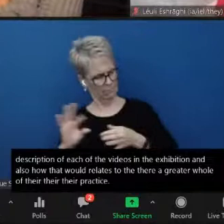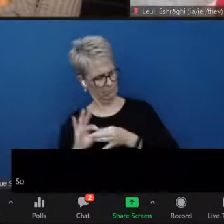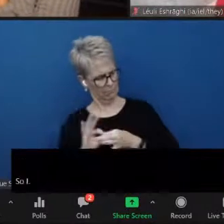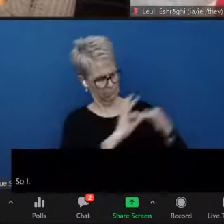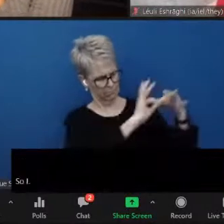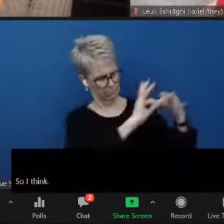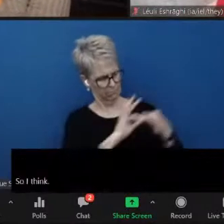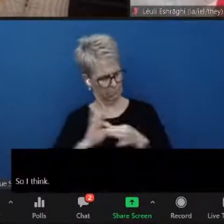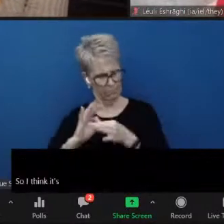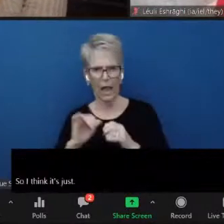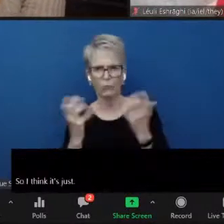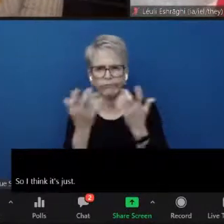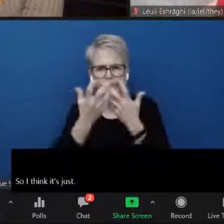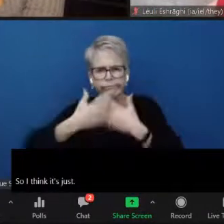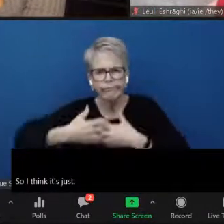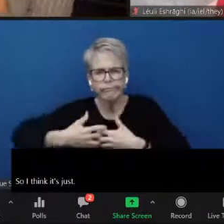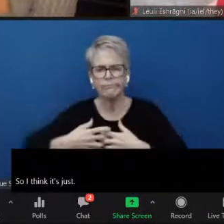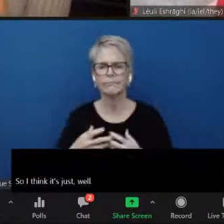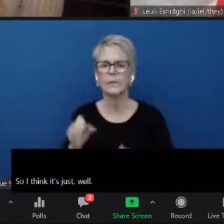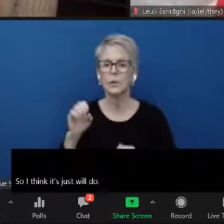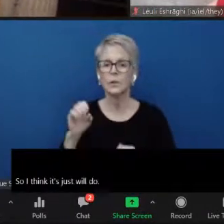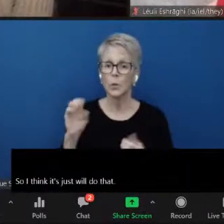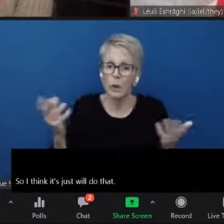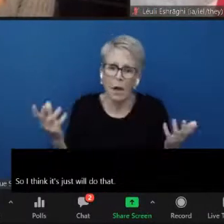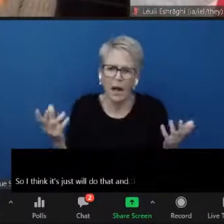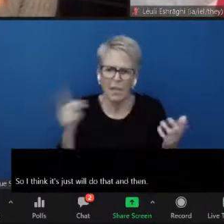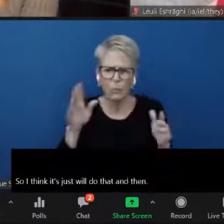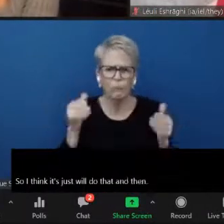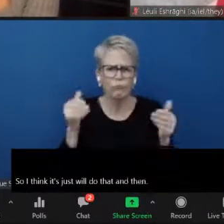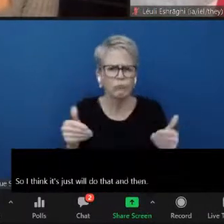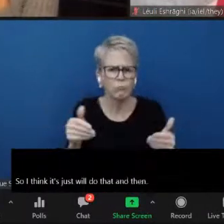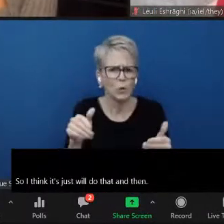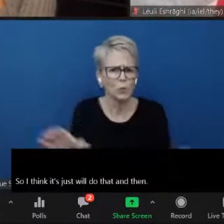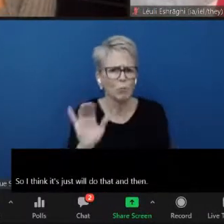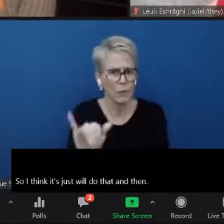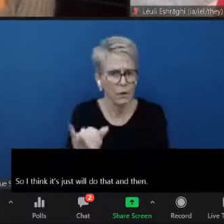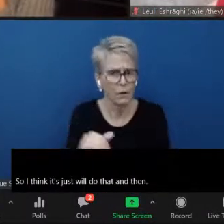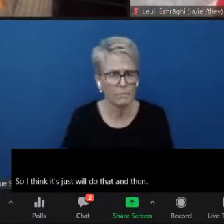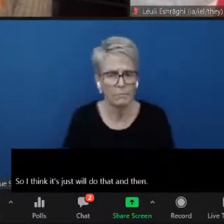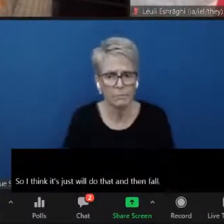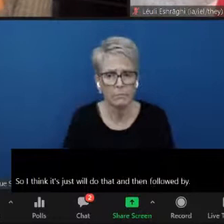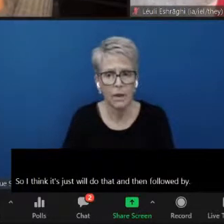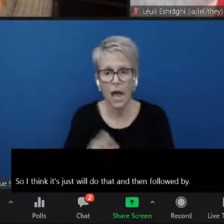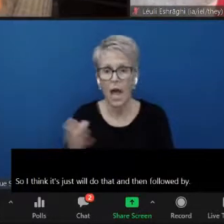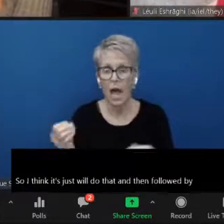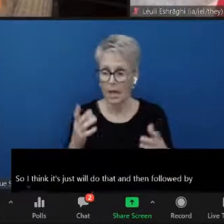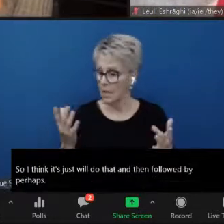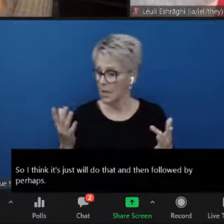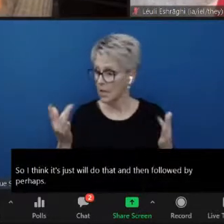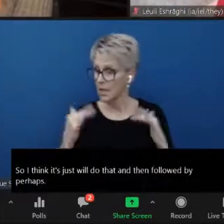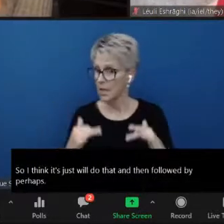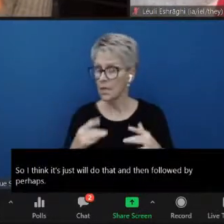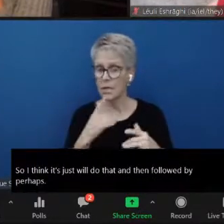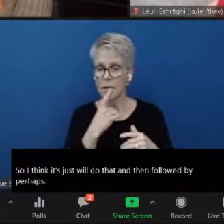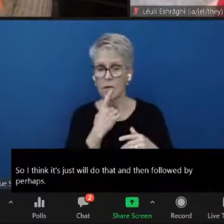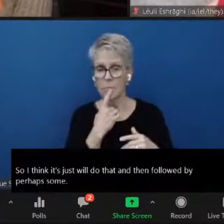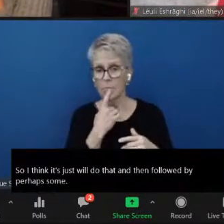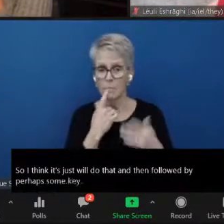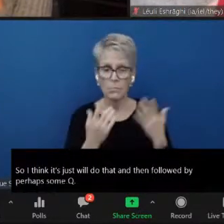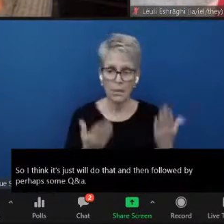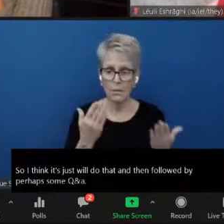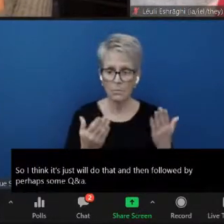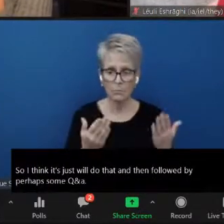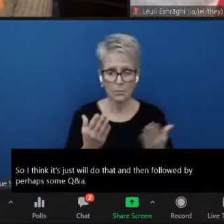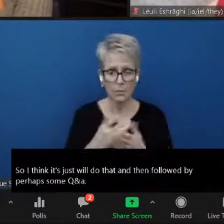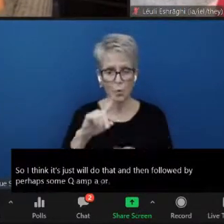So I think it's just, we'll do that, and then followed by perhaps some Q&A